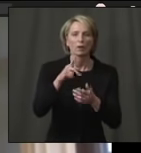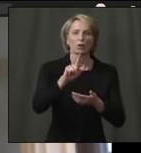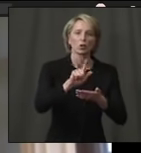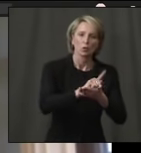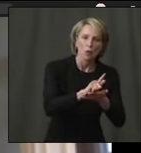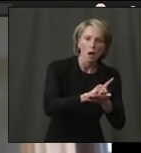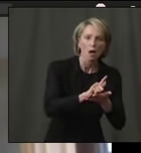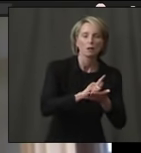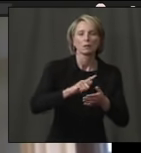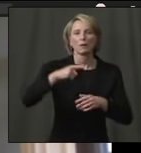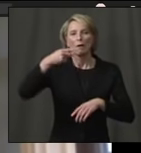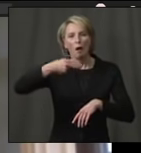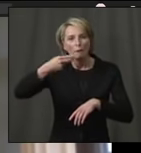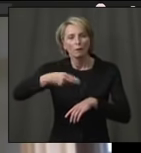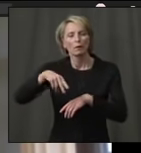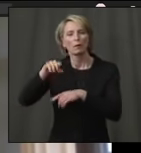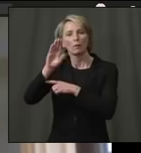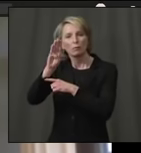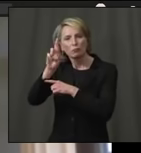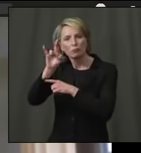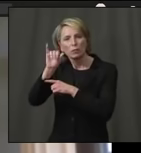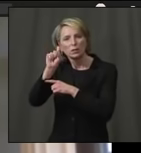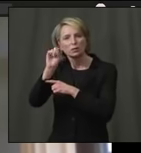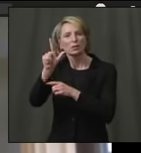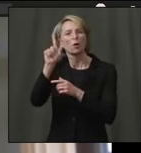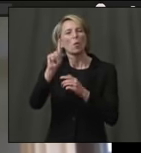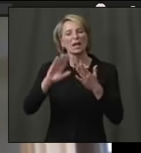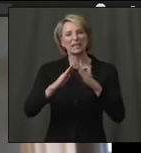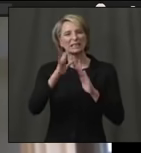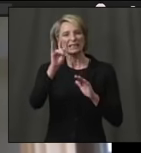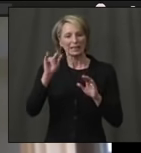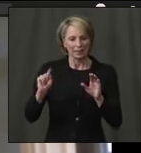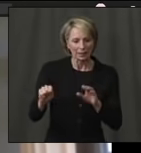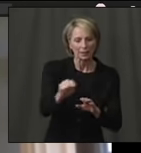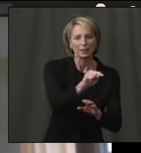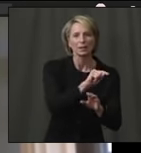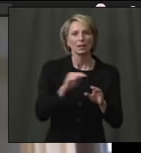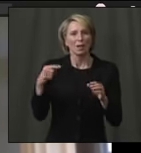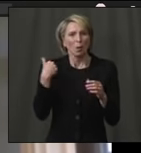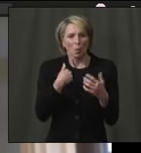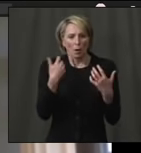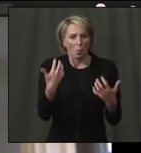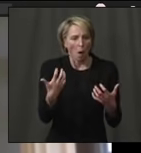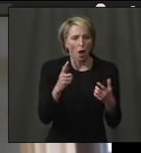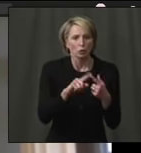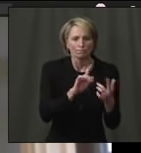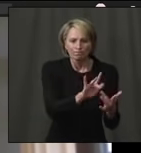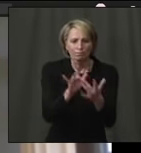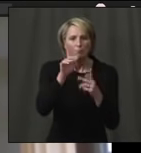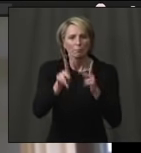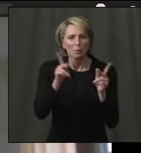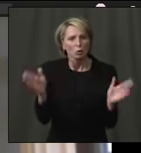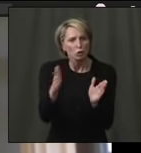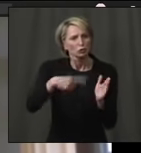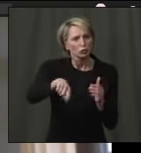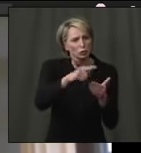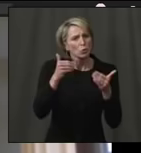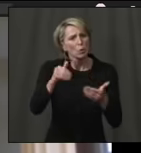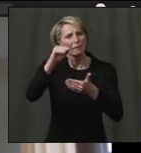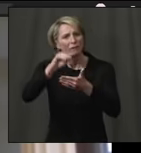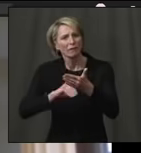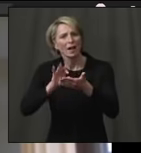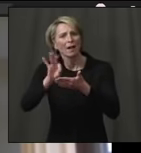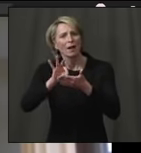Bristol, and other urban areas. So we've been holding virtual town halls with